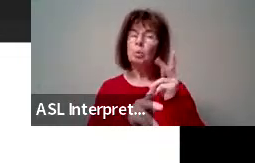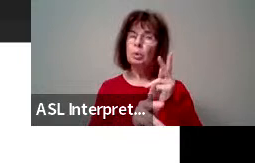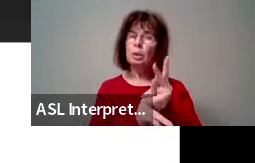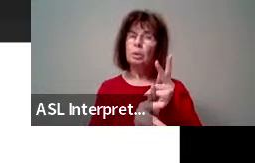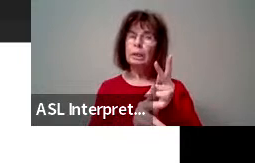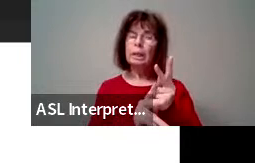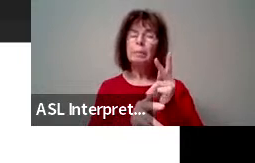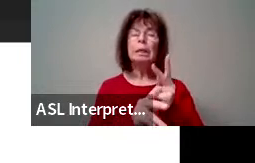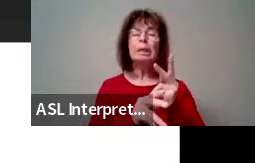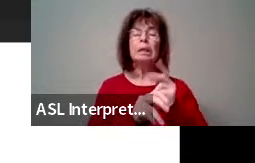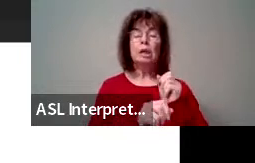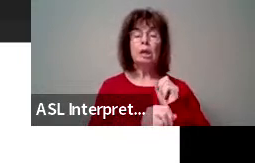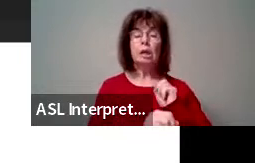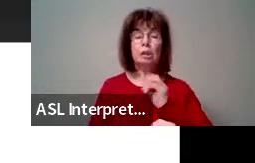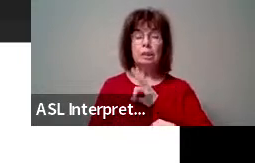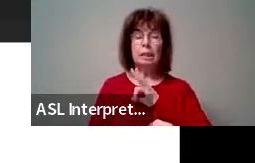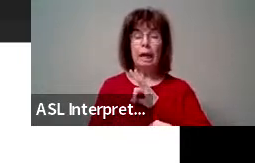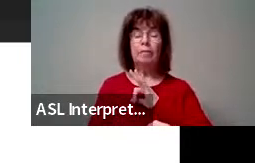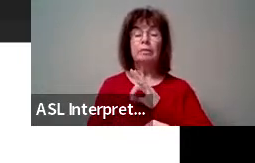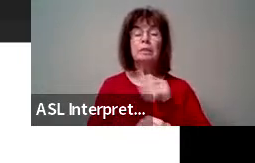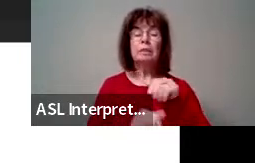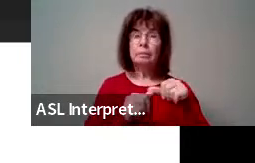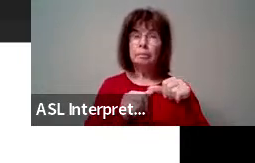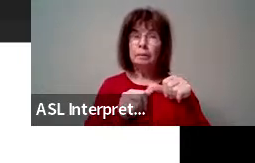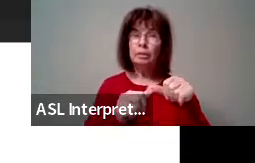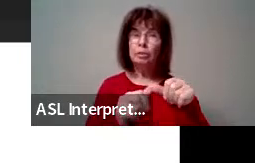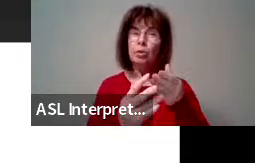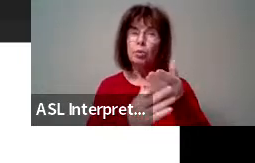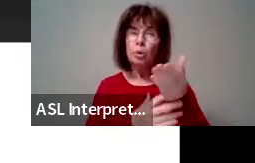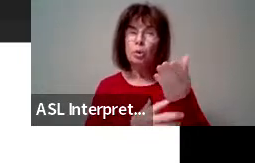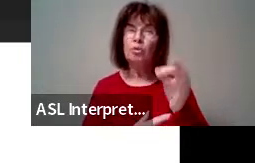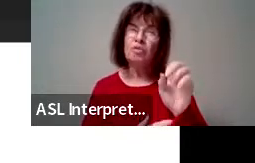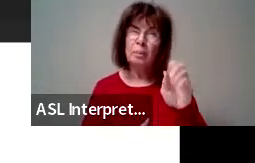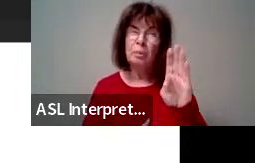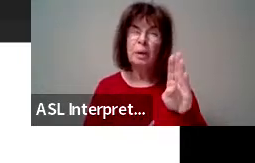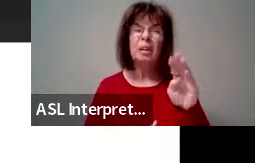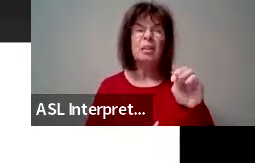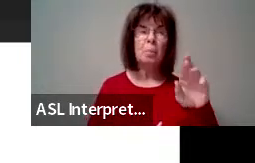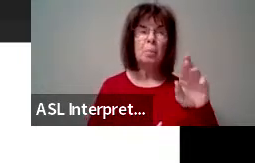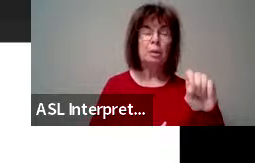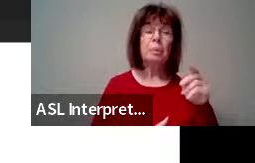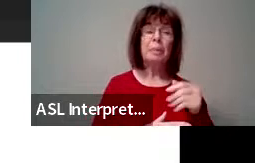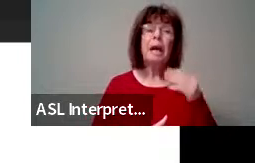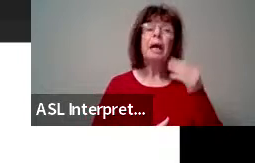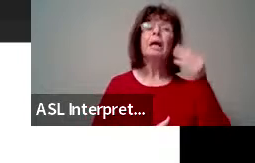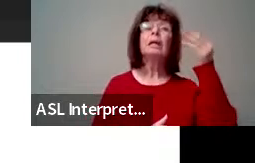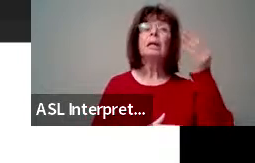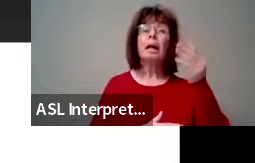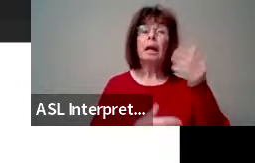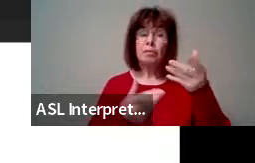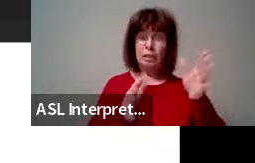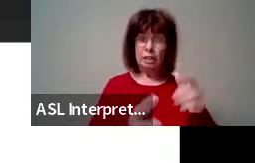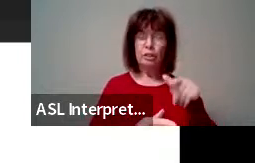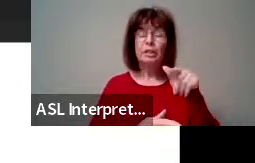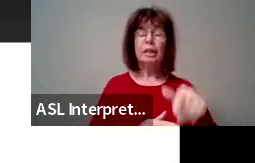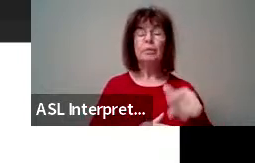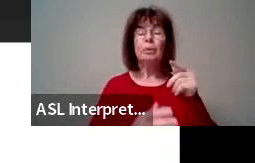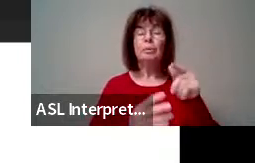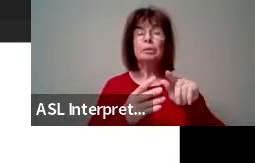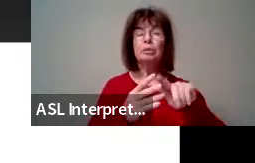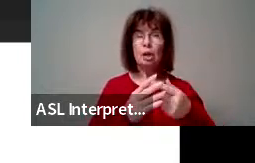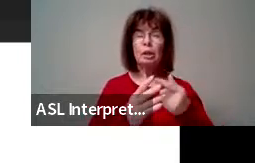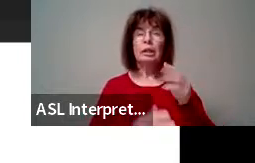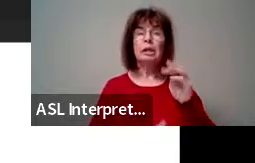through February and March. And then at that time, we're going to start looking at downsizing our COVID unit starting in March